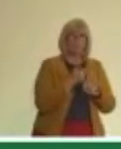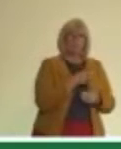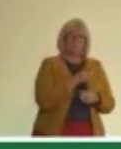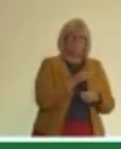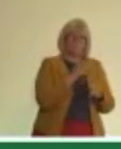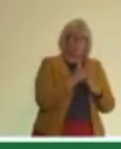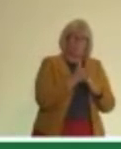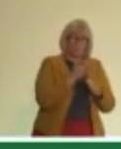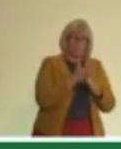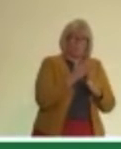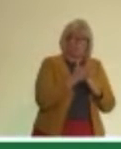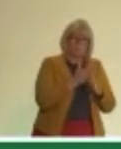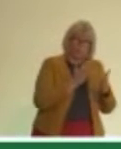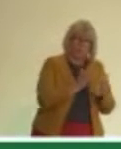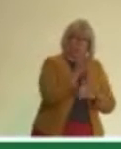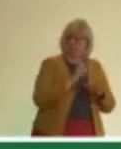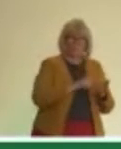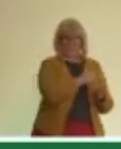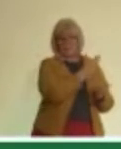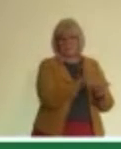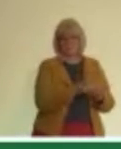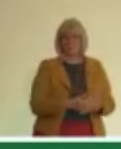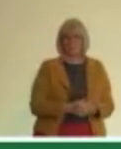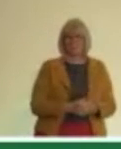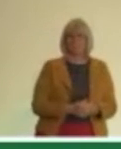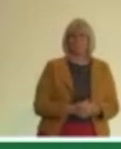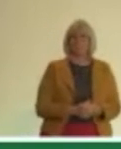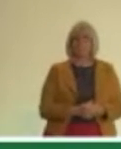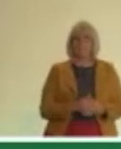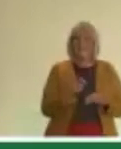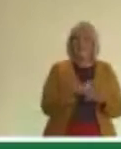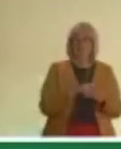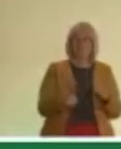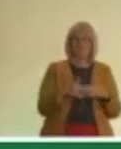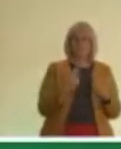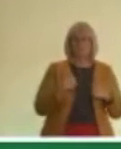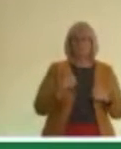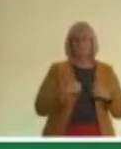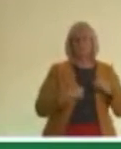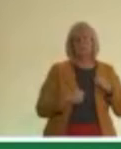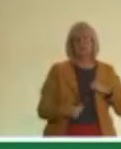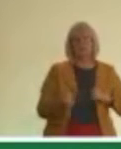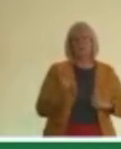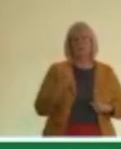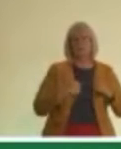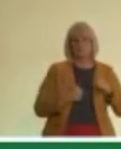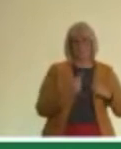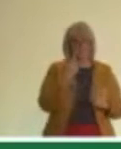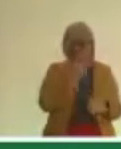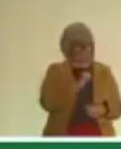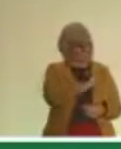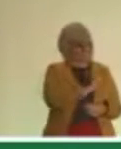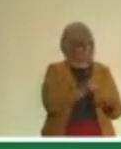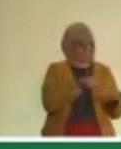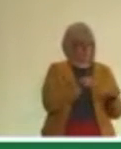round. On election day, I could not have been prouder to see them go from running a campaign in Laura's living room